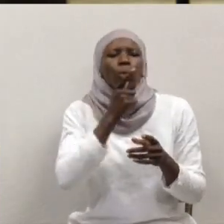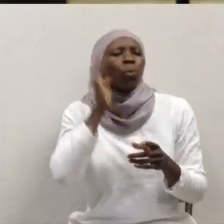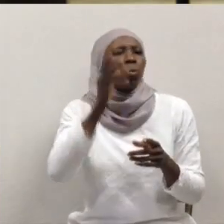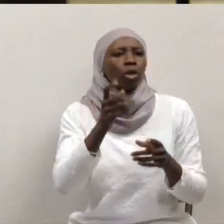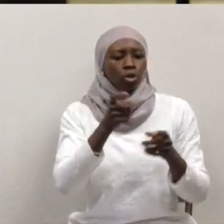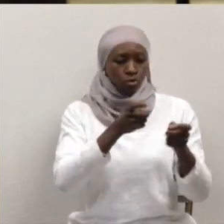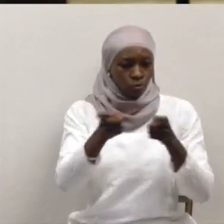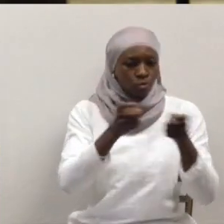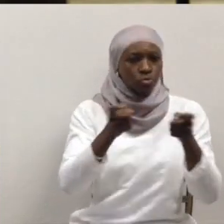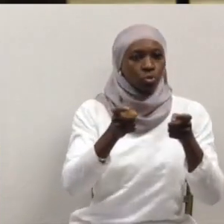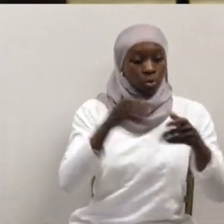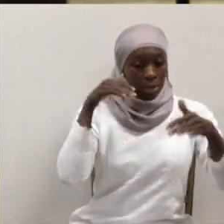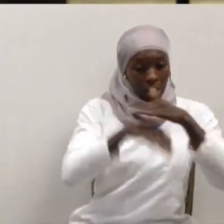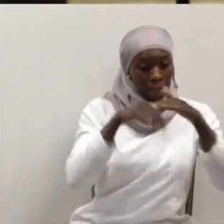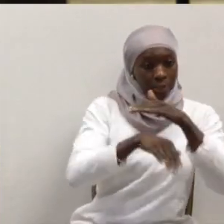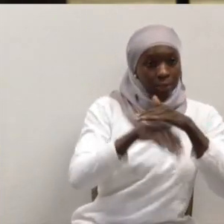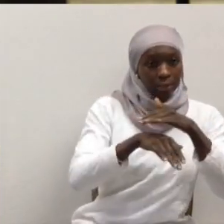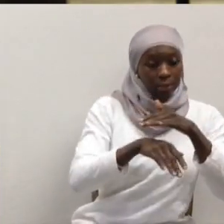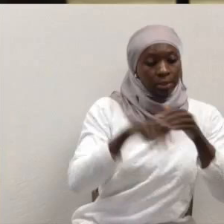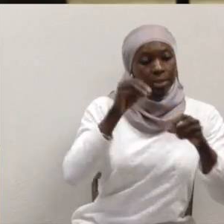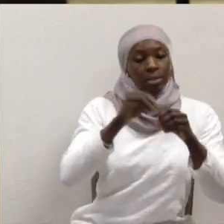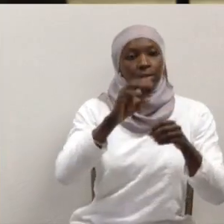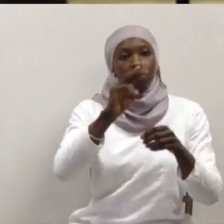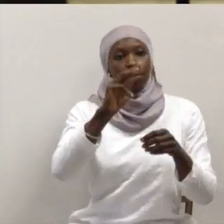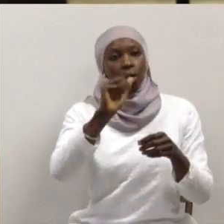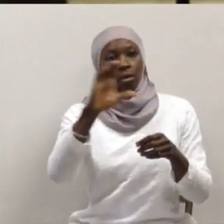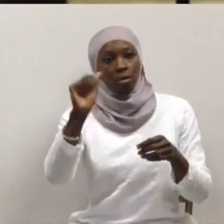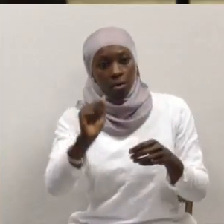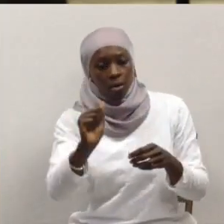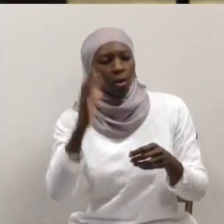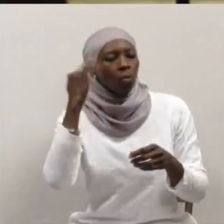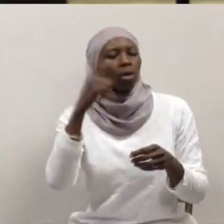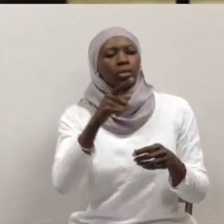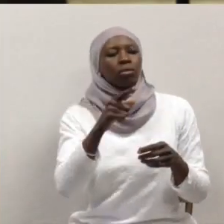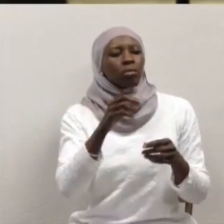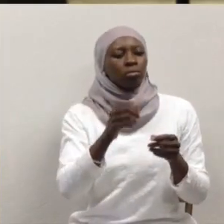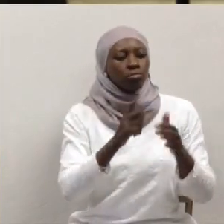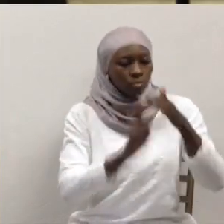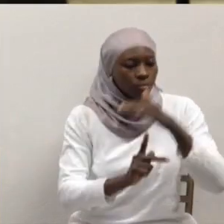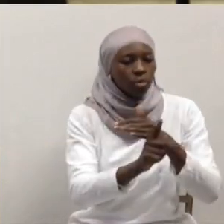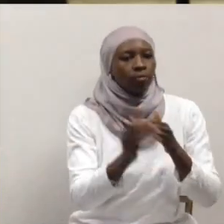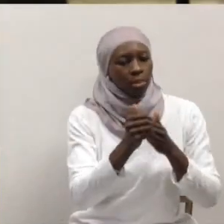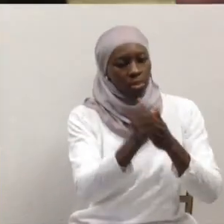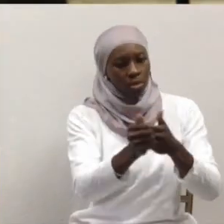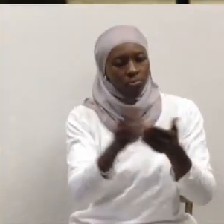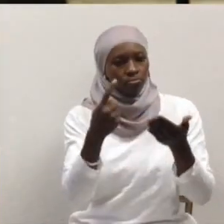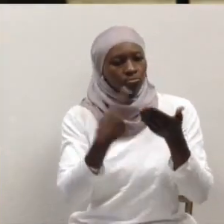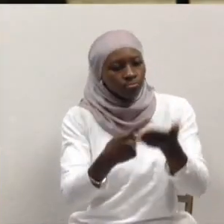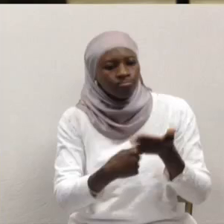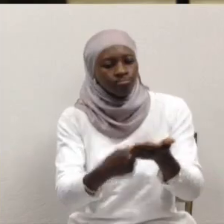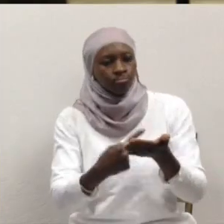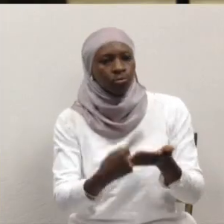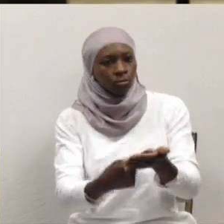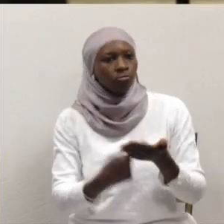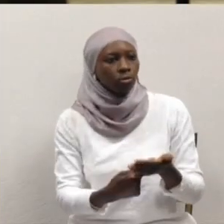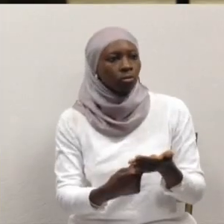access to Mecca? What are the conditions? Why does the Prophet lead the negotiation? Couldn't he have said, Abu Bakr, lead the negotiation,